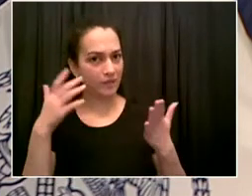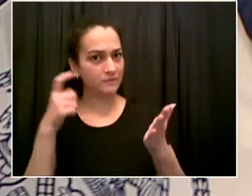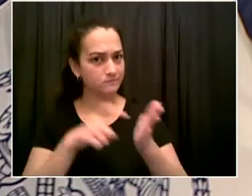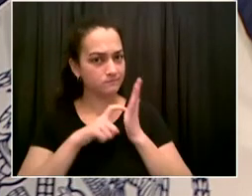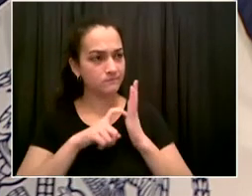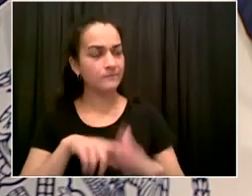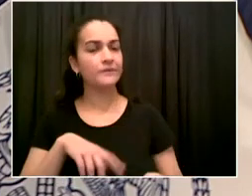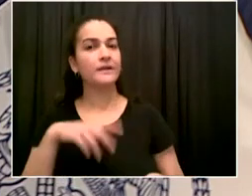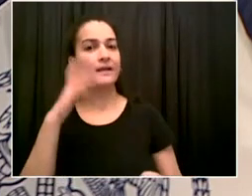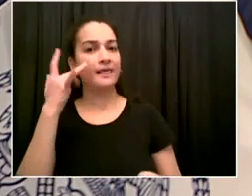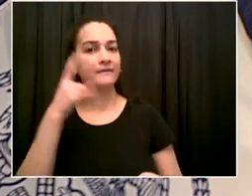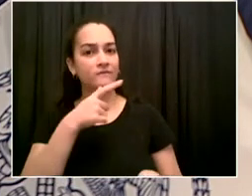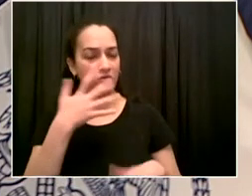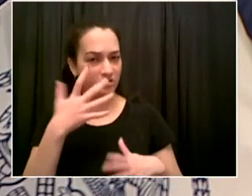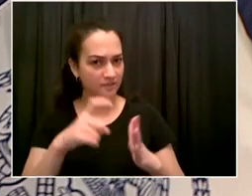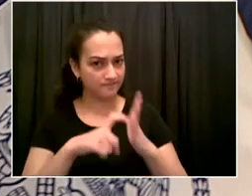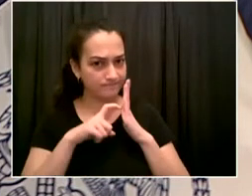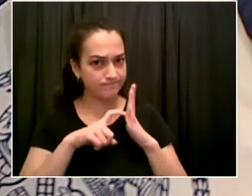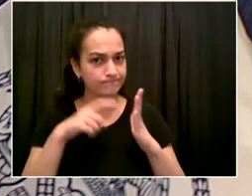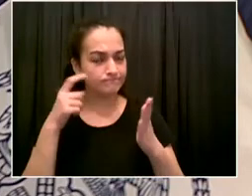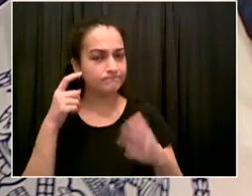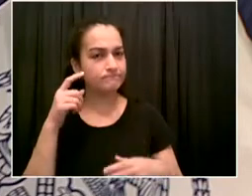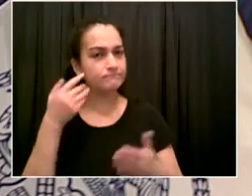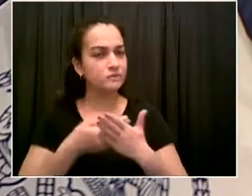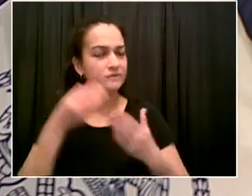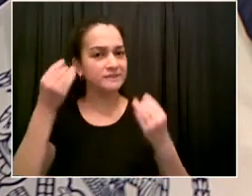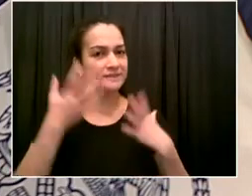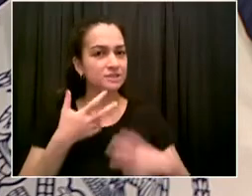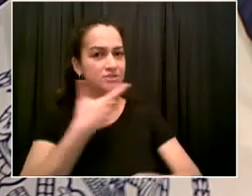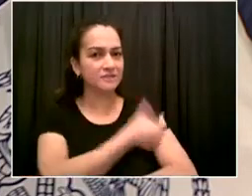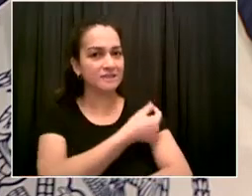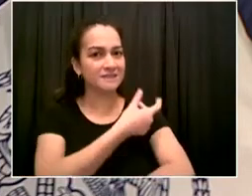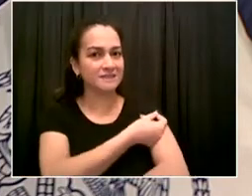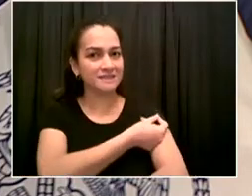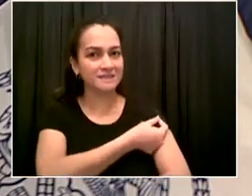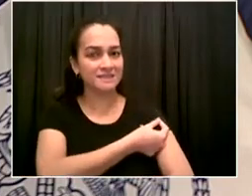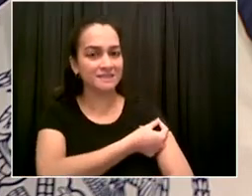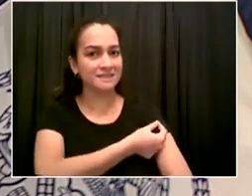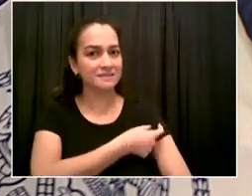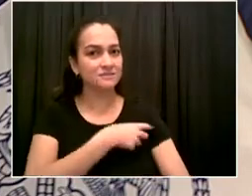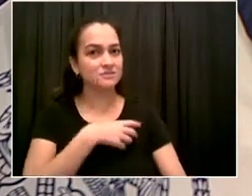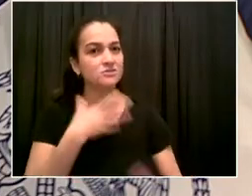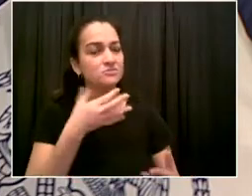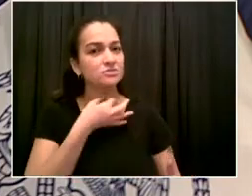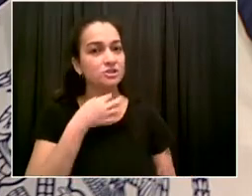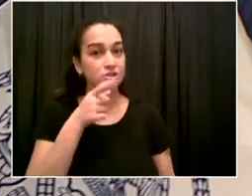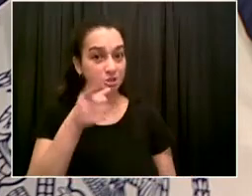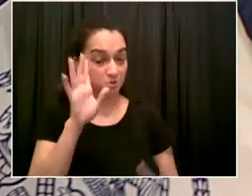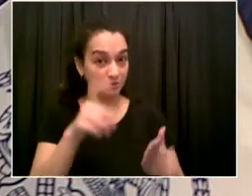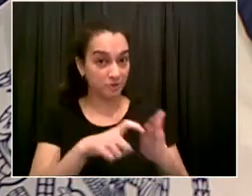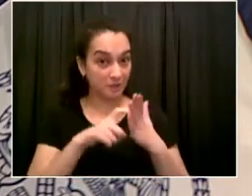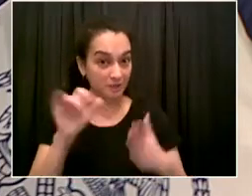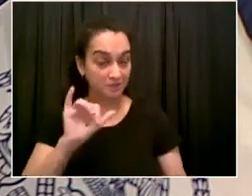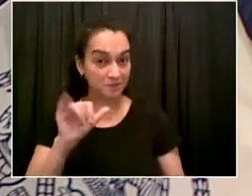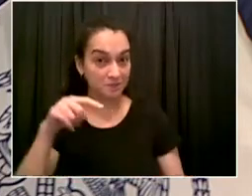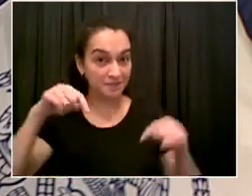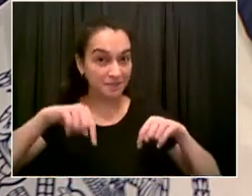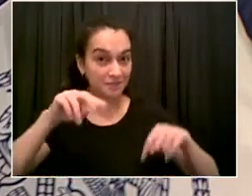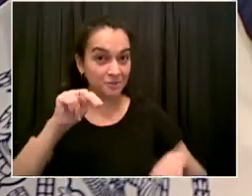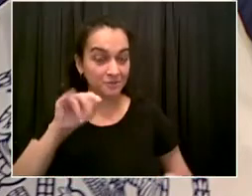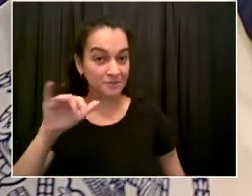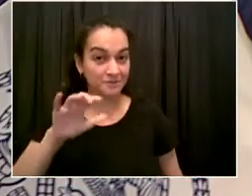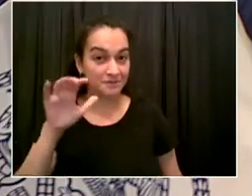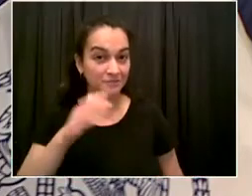what your position is on it? Would you like to see vaccinations mandatory for teachers before the start of the school